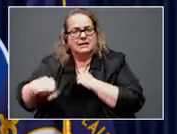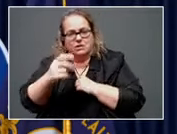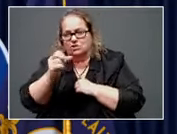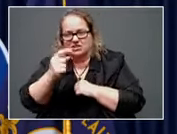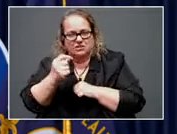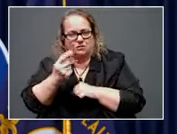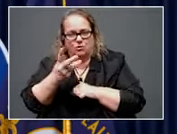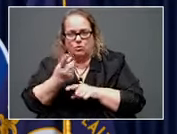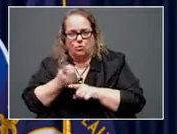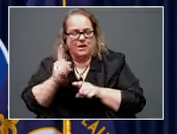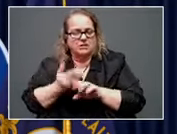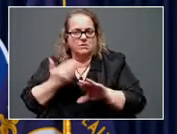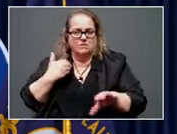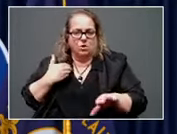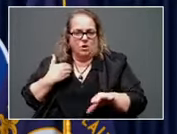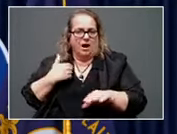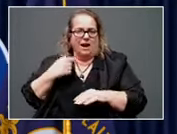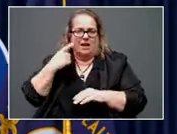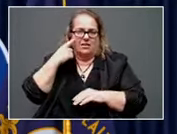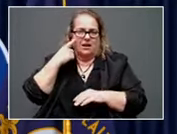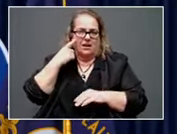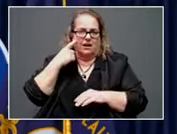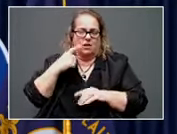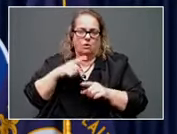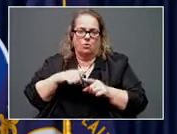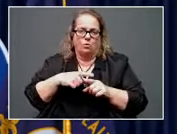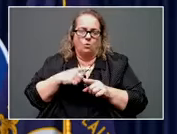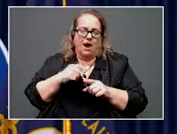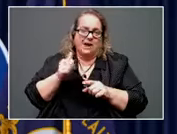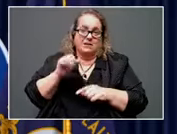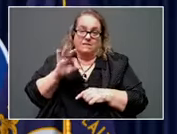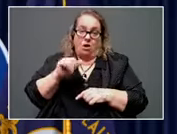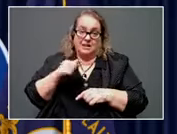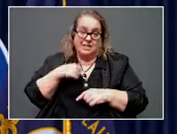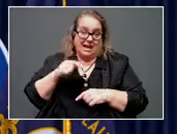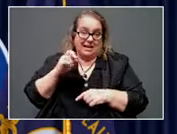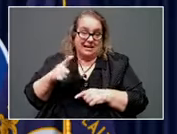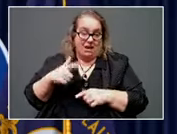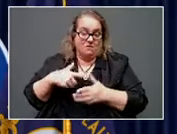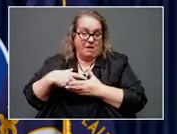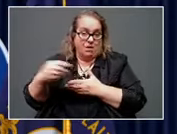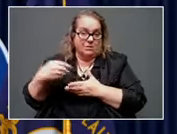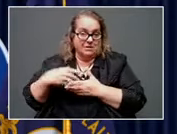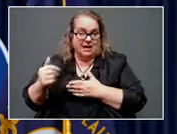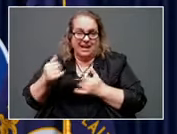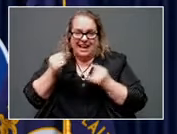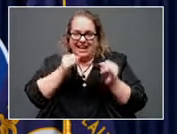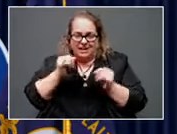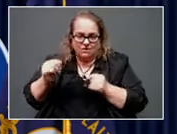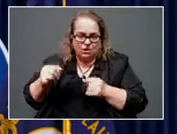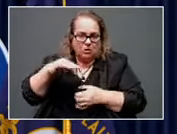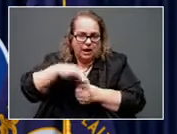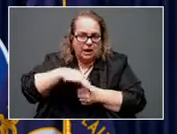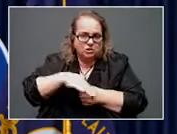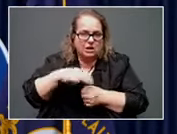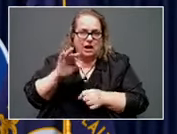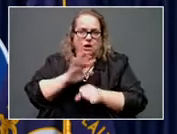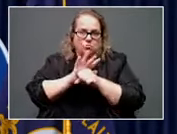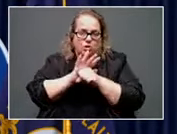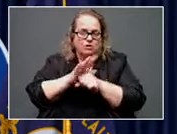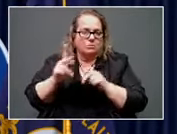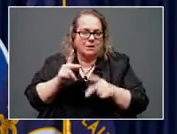play, as far as I can tell from the outside, is individual elections and pressure that people are facing.